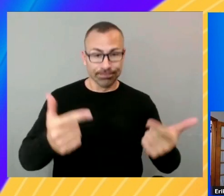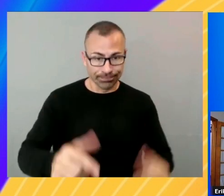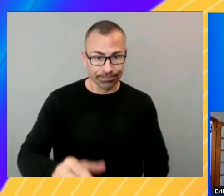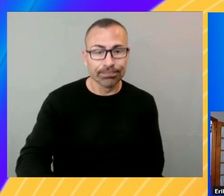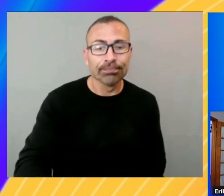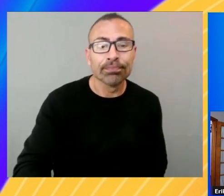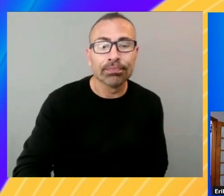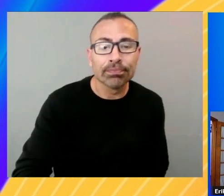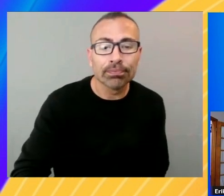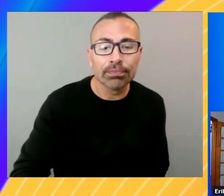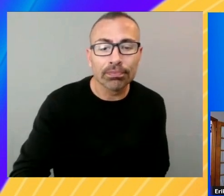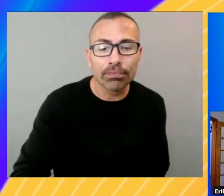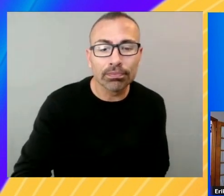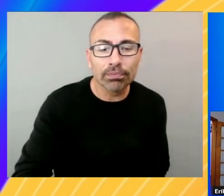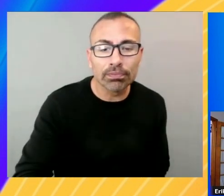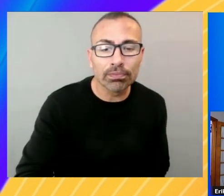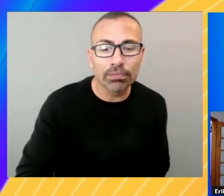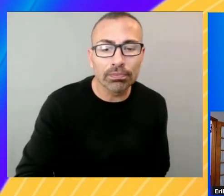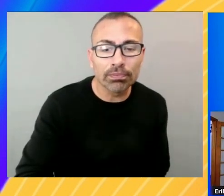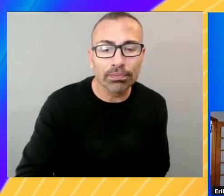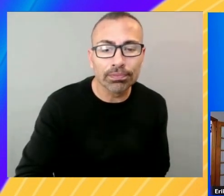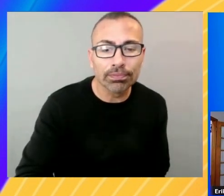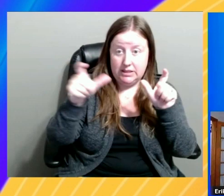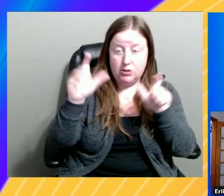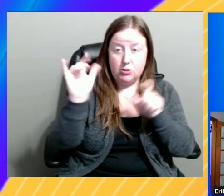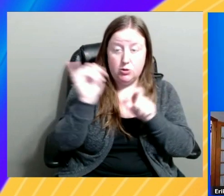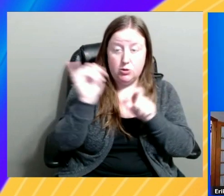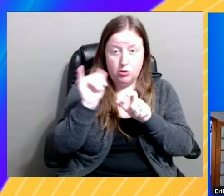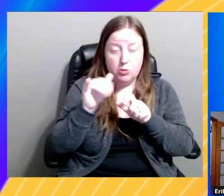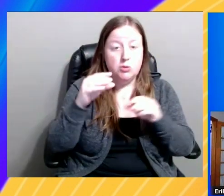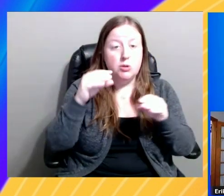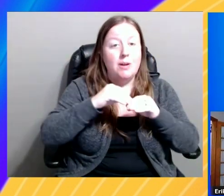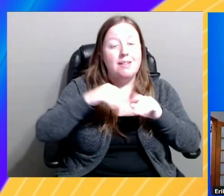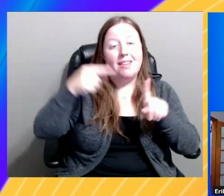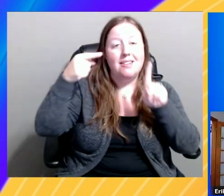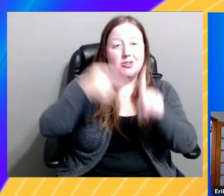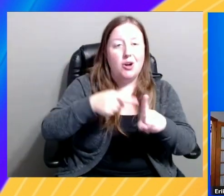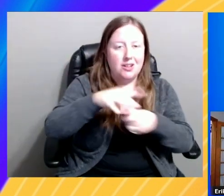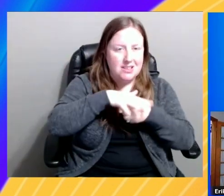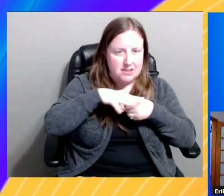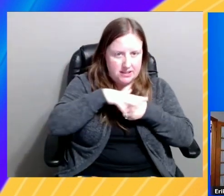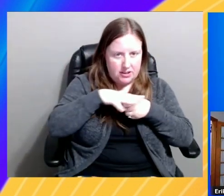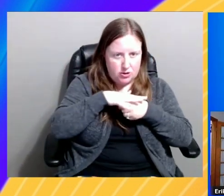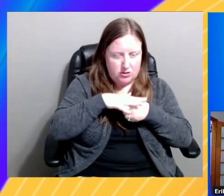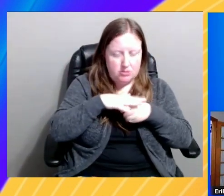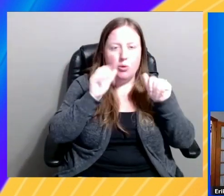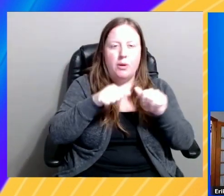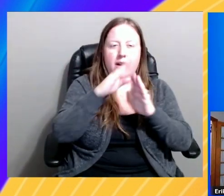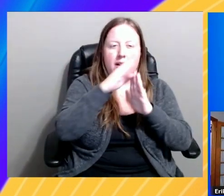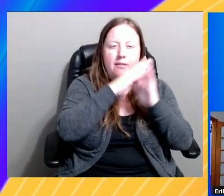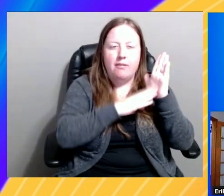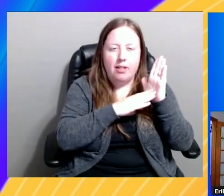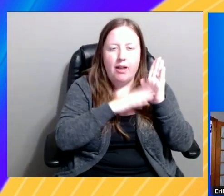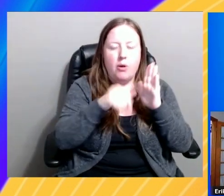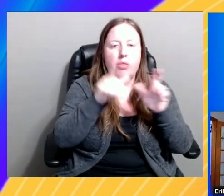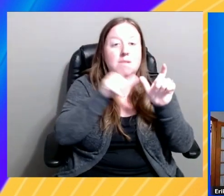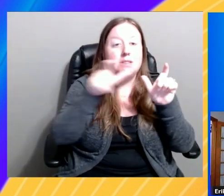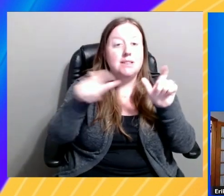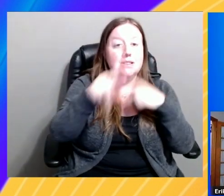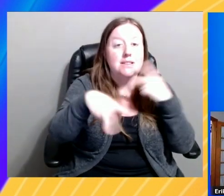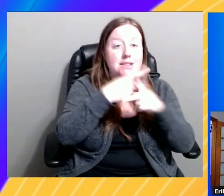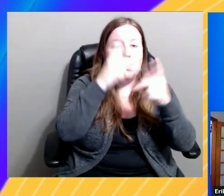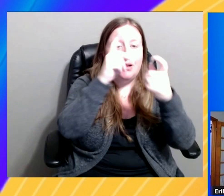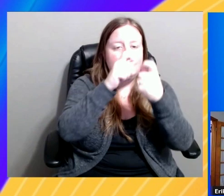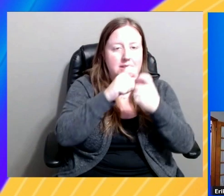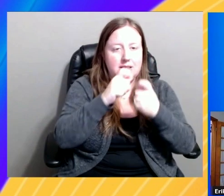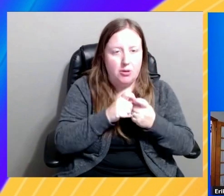EC2 instances. So down here in the targeting section, this is where we can then fill out those instance tag details.